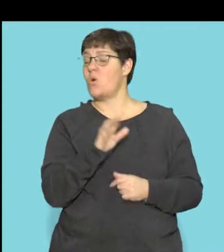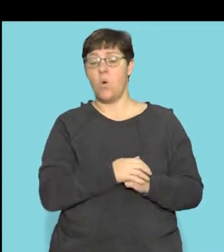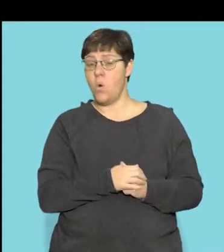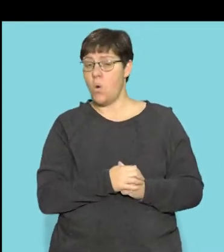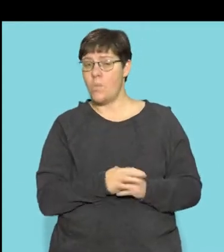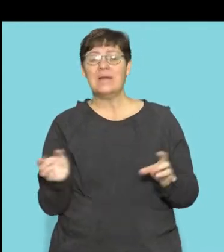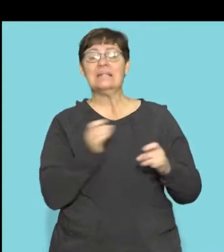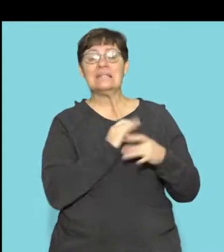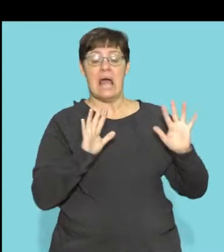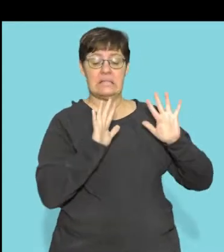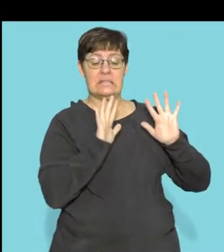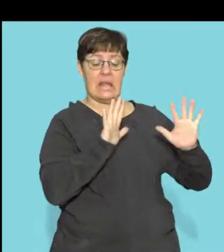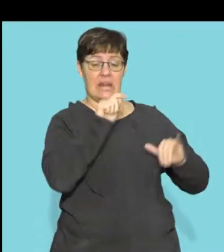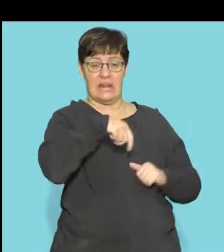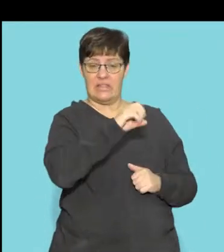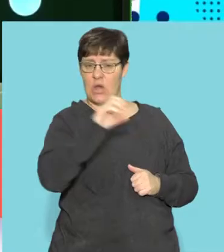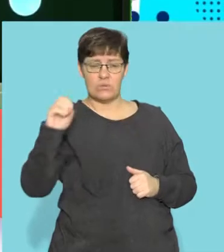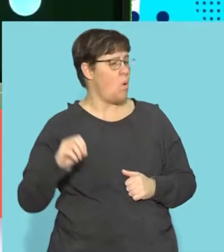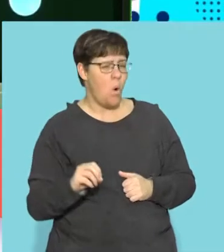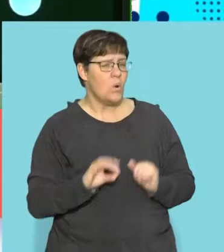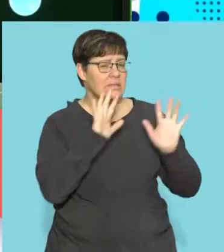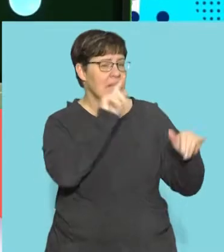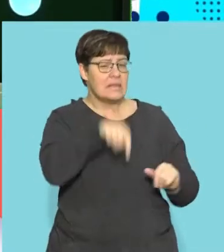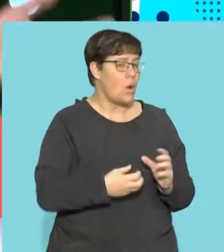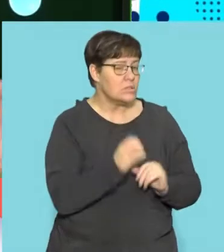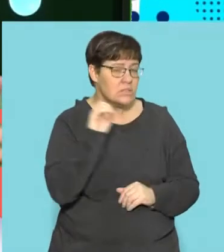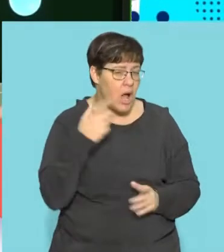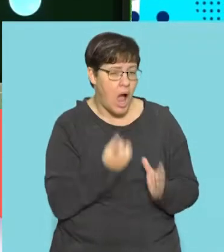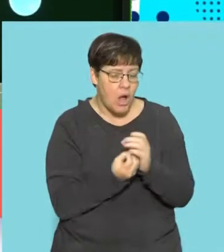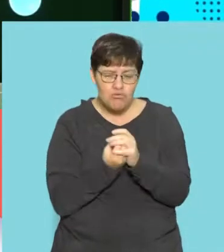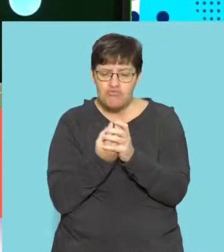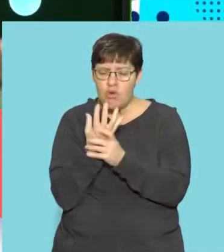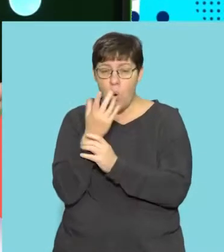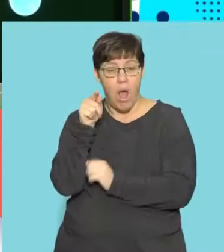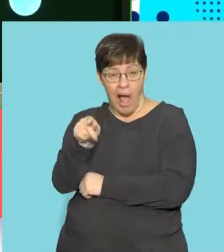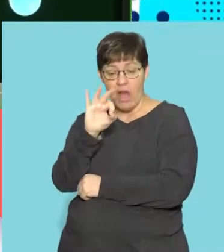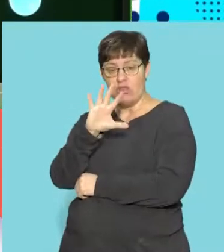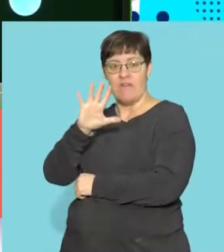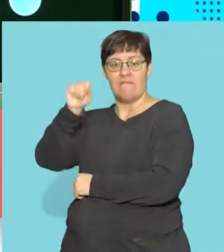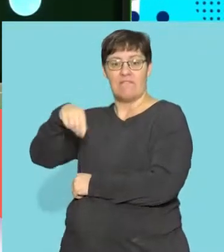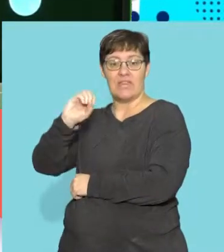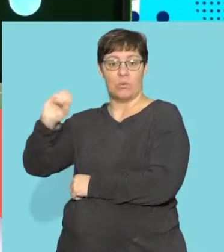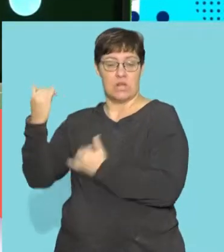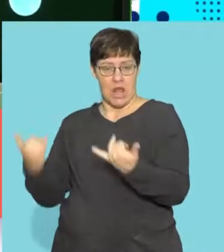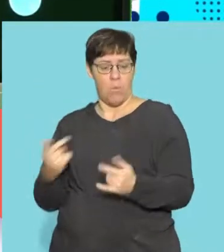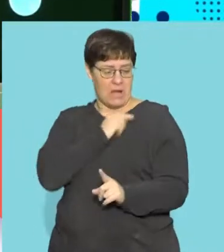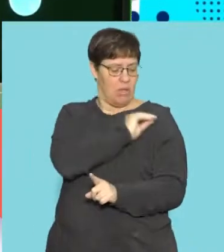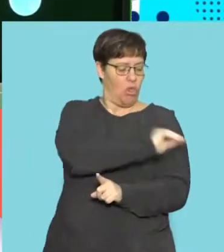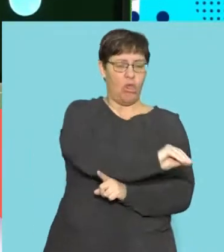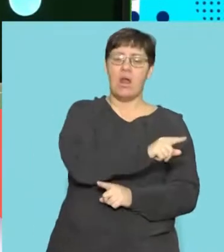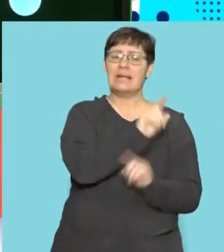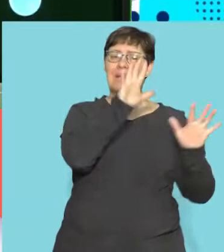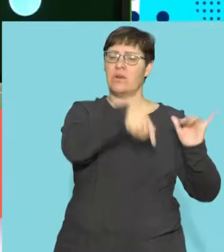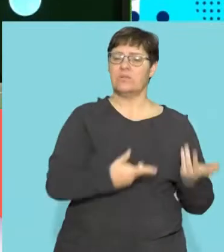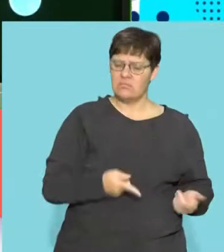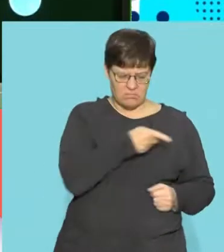with 10,000, now my 10,000 is 35,000. How did that happen, right? Those concepts,